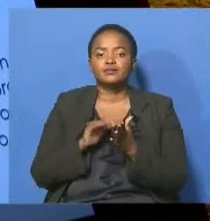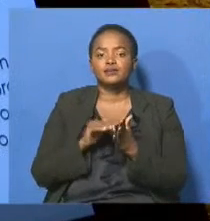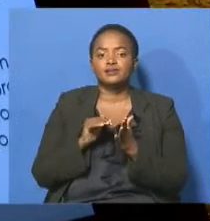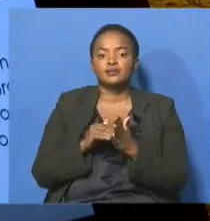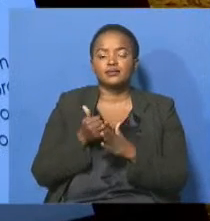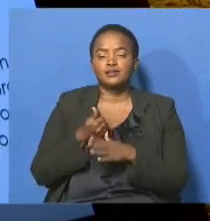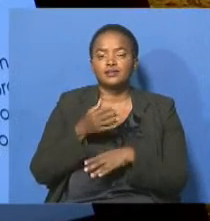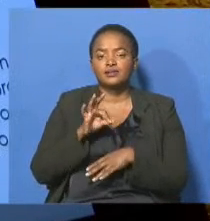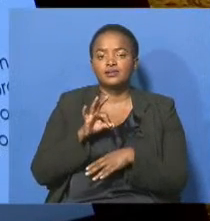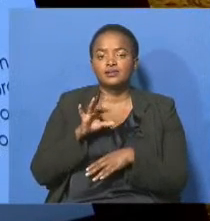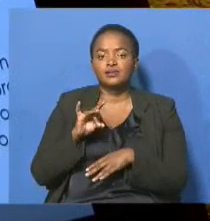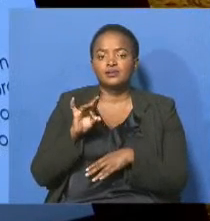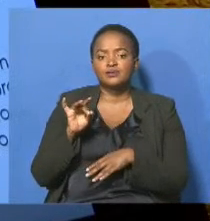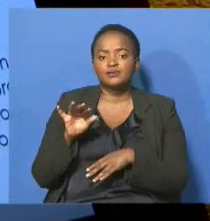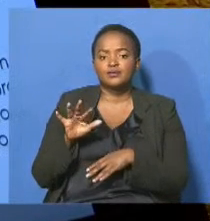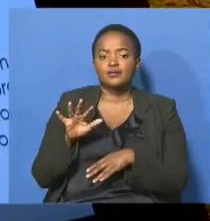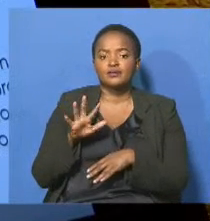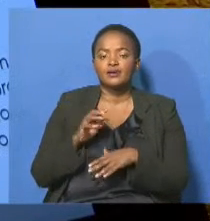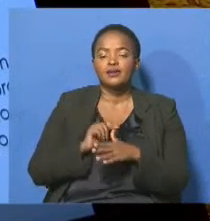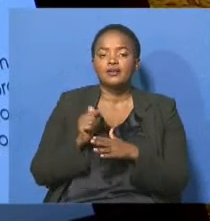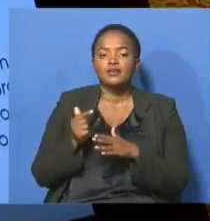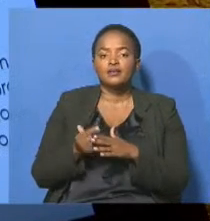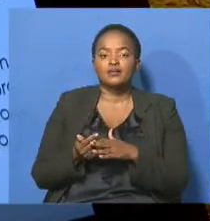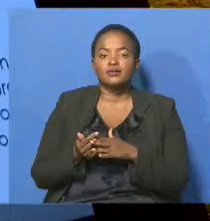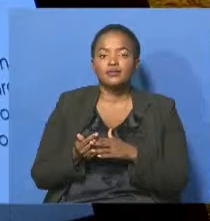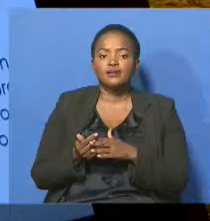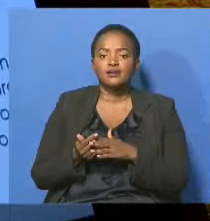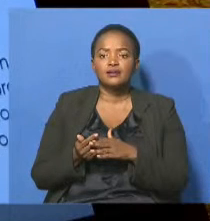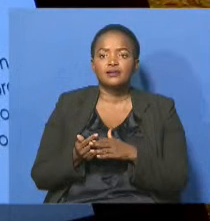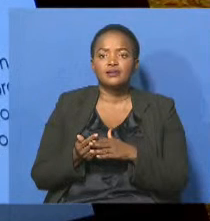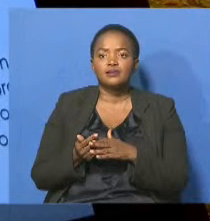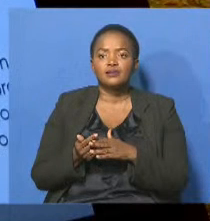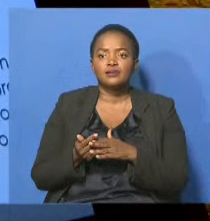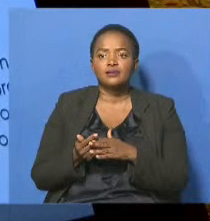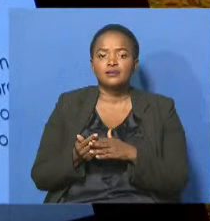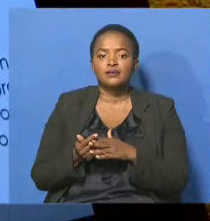in 1985, then coming to